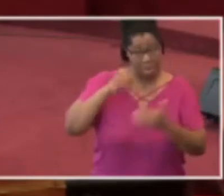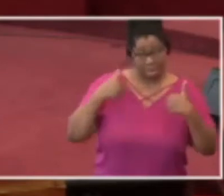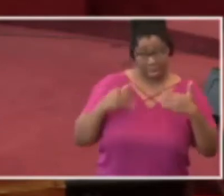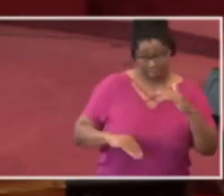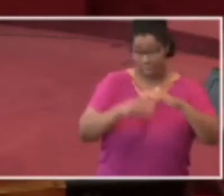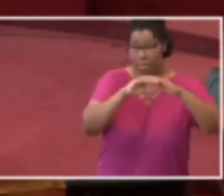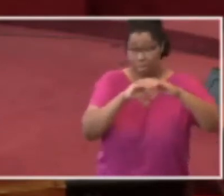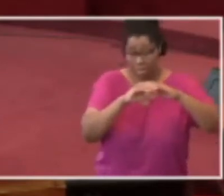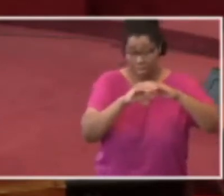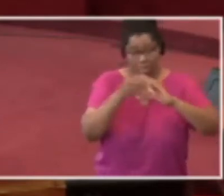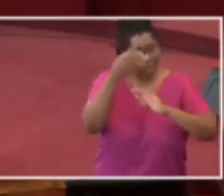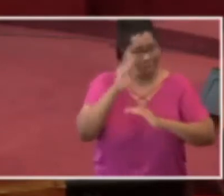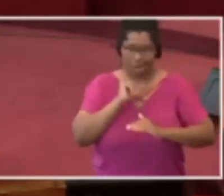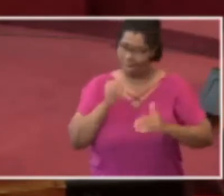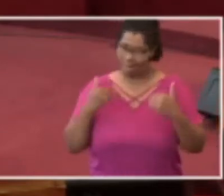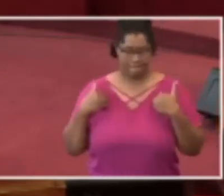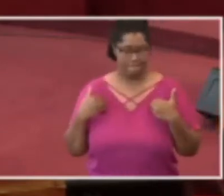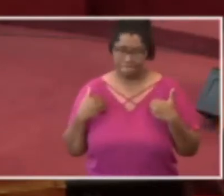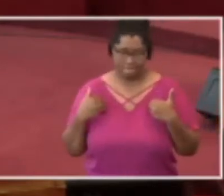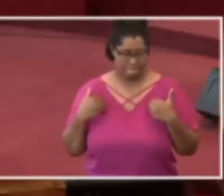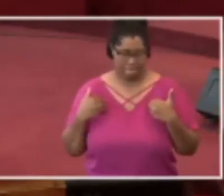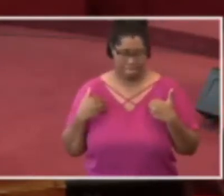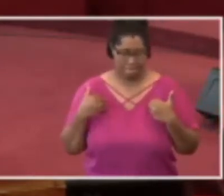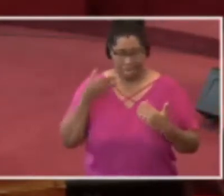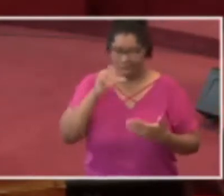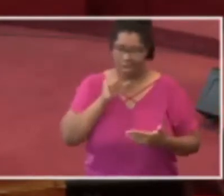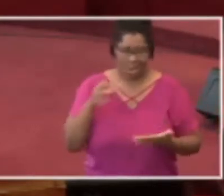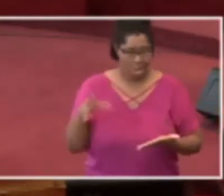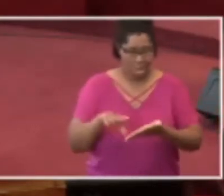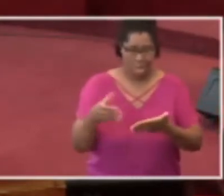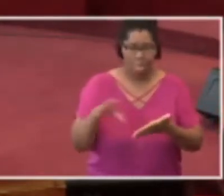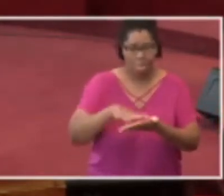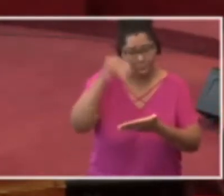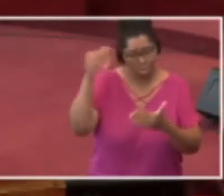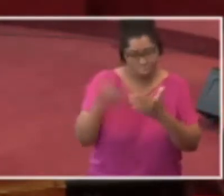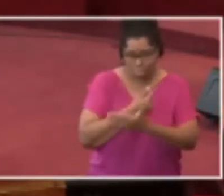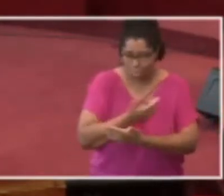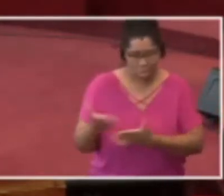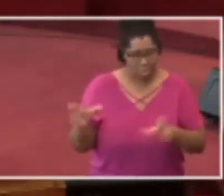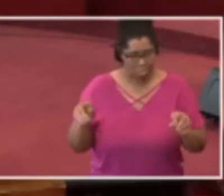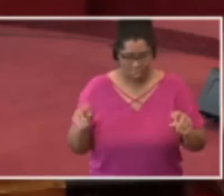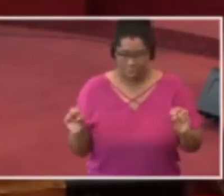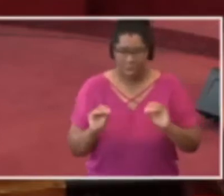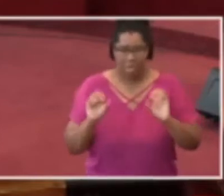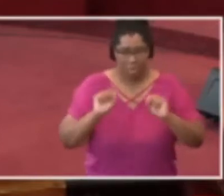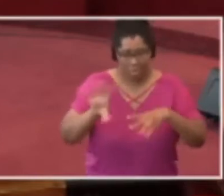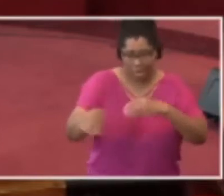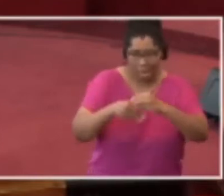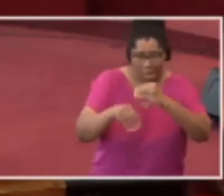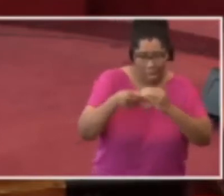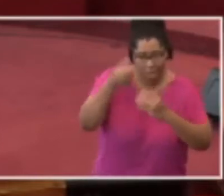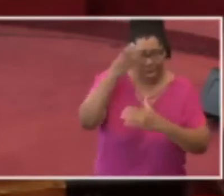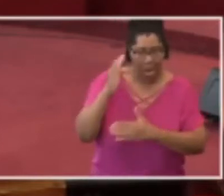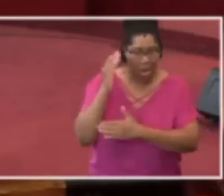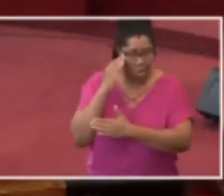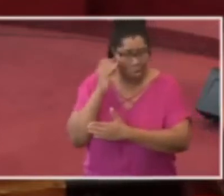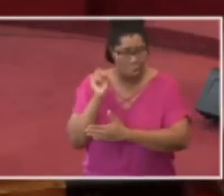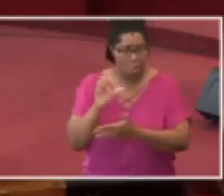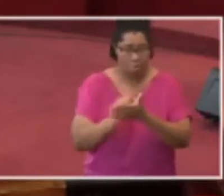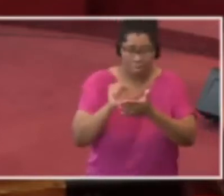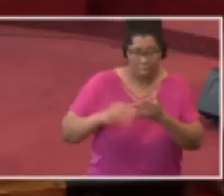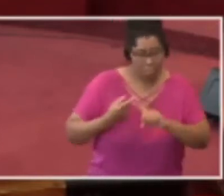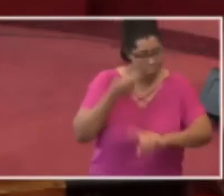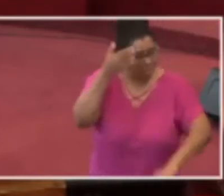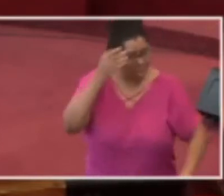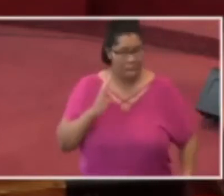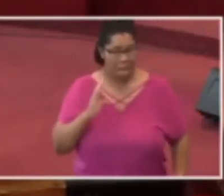capacity, God does not. God does not learn or is not enlightened, and nothing can be added to him or subtracted from him.